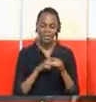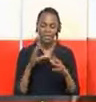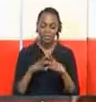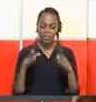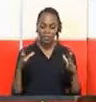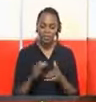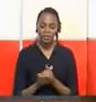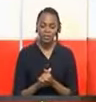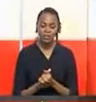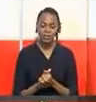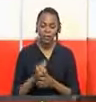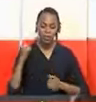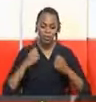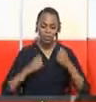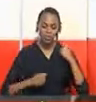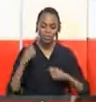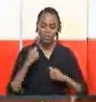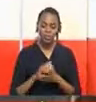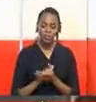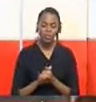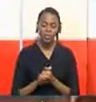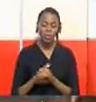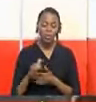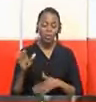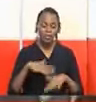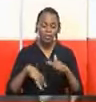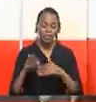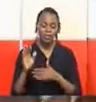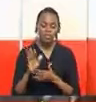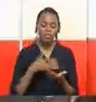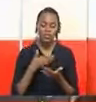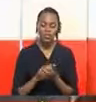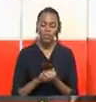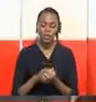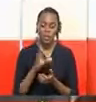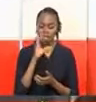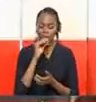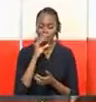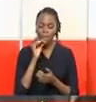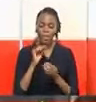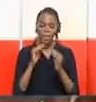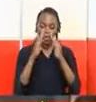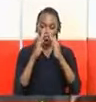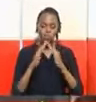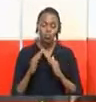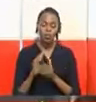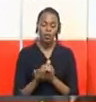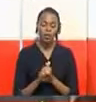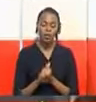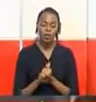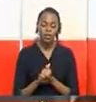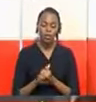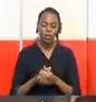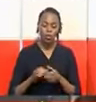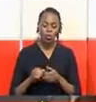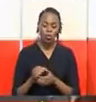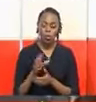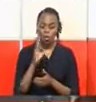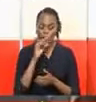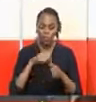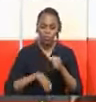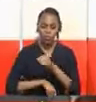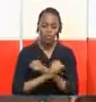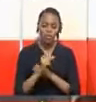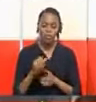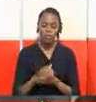Most of the sports that I play are because of all the awards that he had in the house. Football awards, basketball